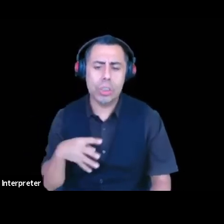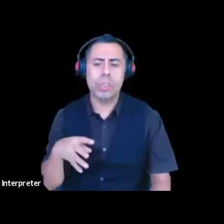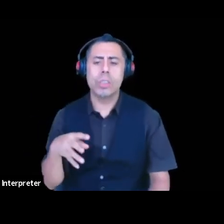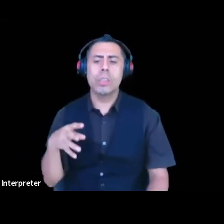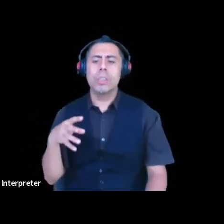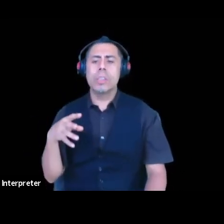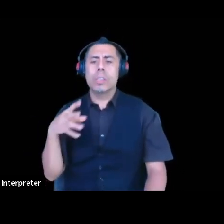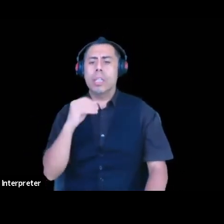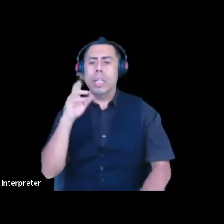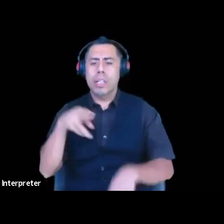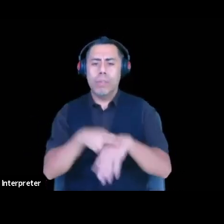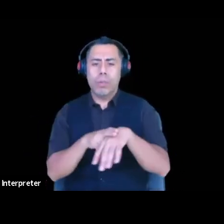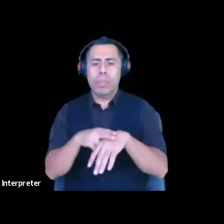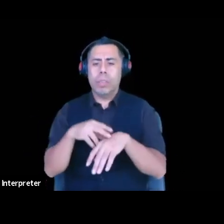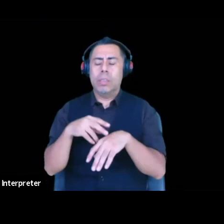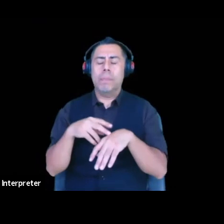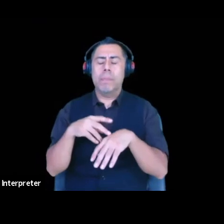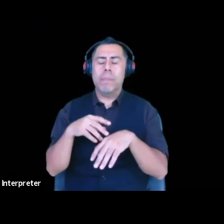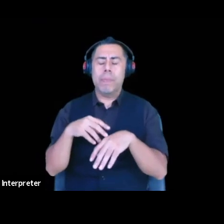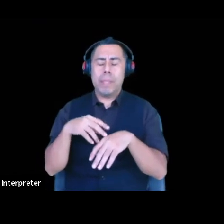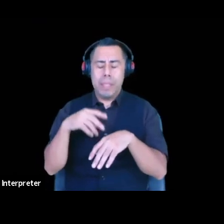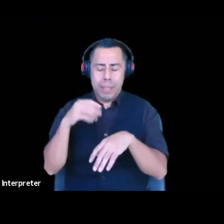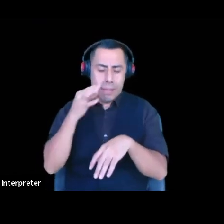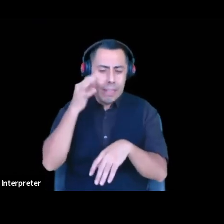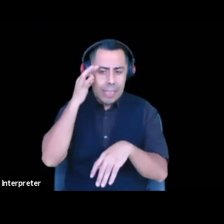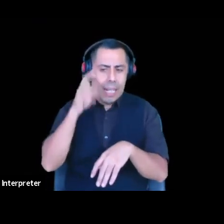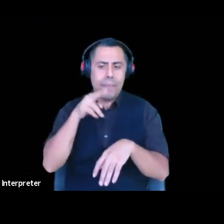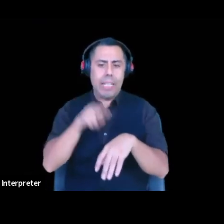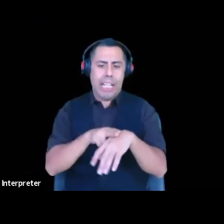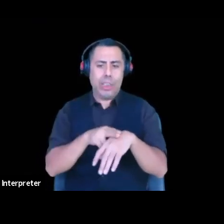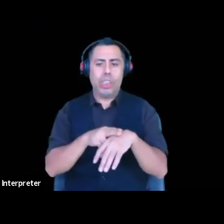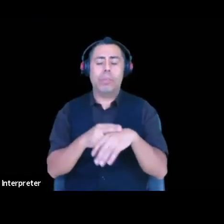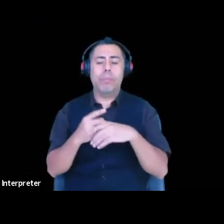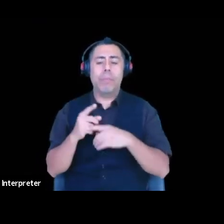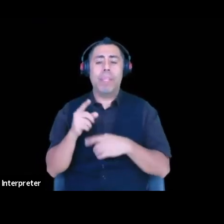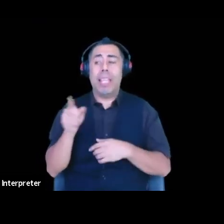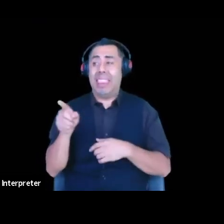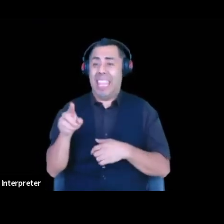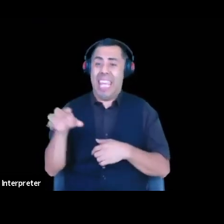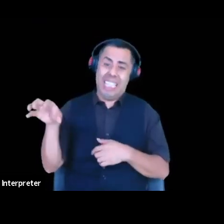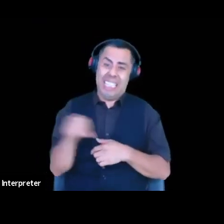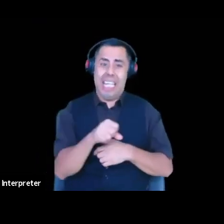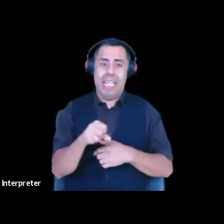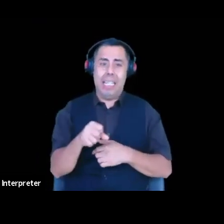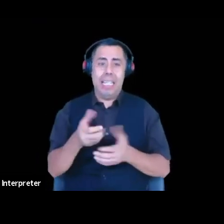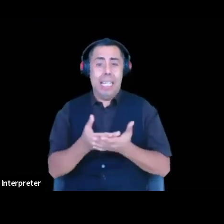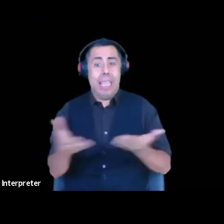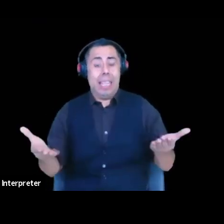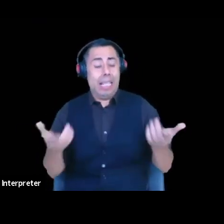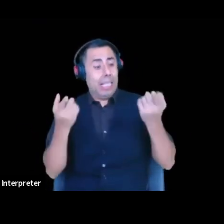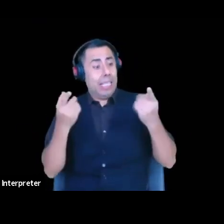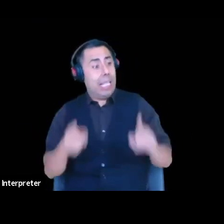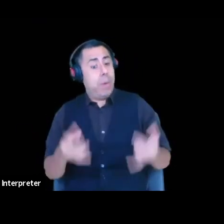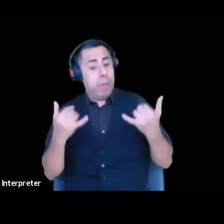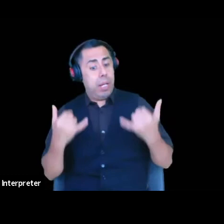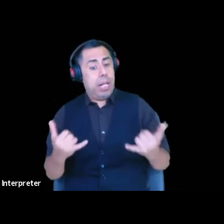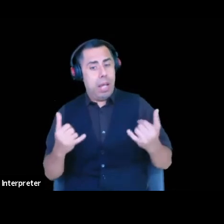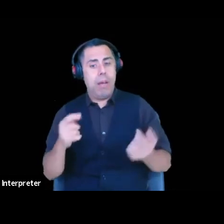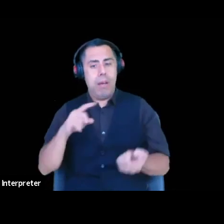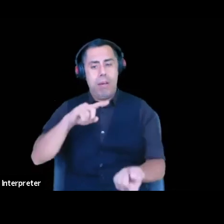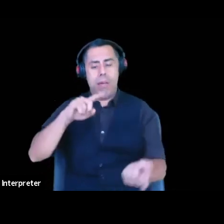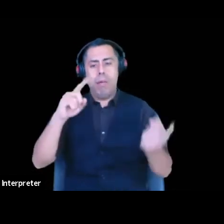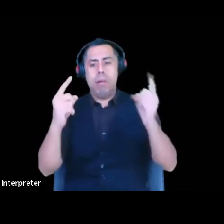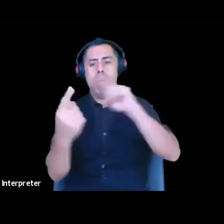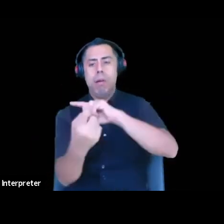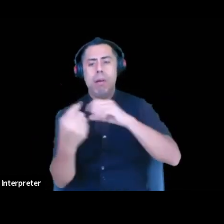our modern day issues, our modern day, you know, what's happening with us and create this entire awesome play by